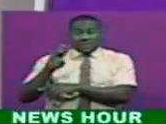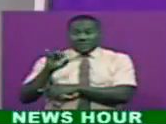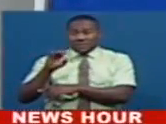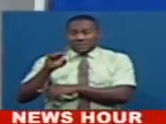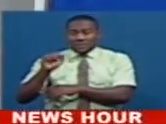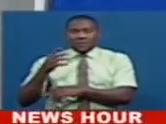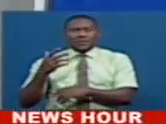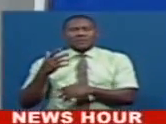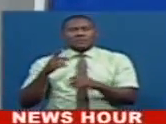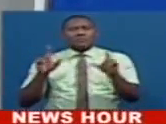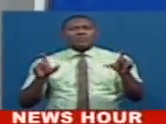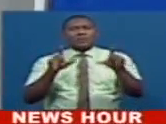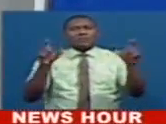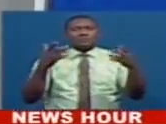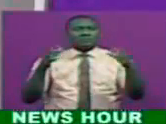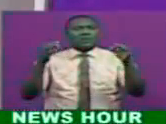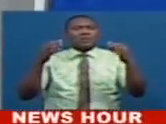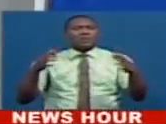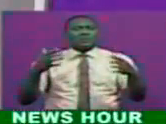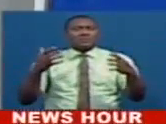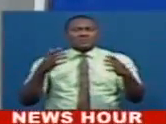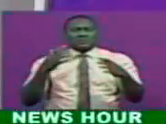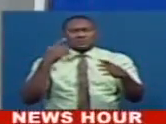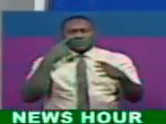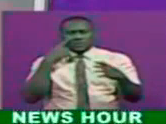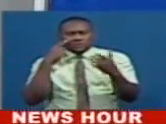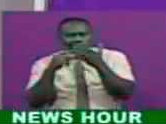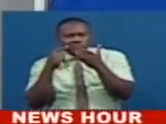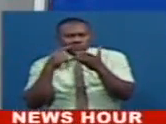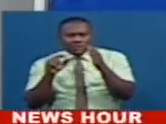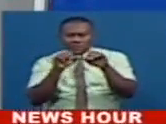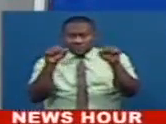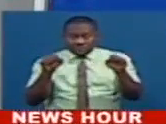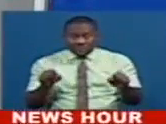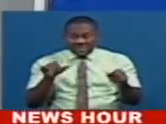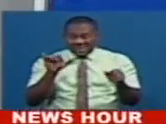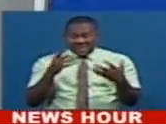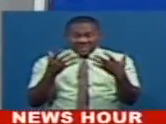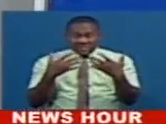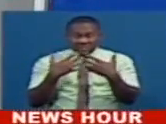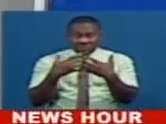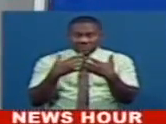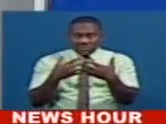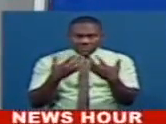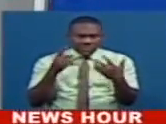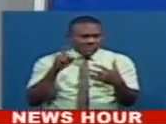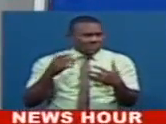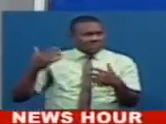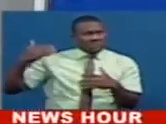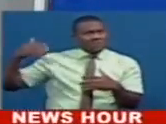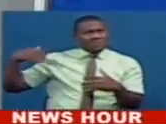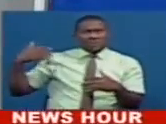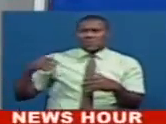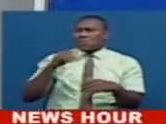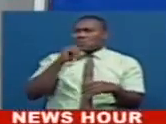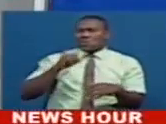Bawumia has launched the justice case tracking system in Accra. The electronic system is expected to clear the backlog